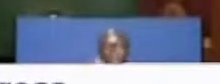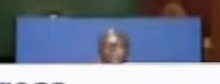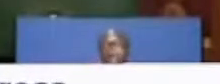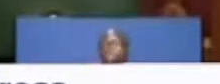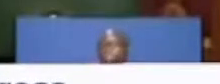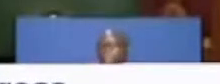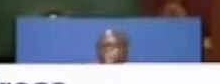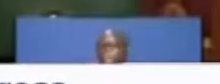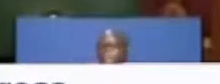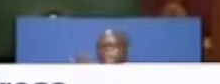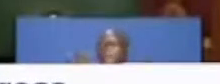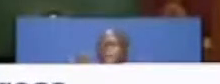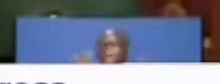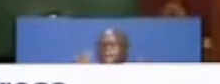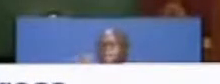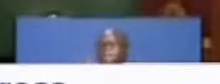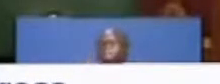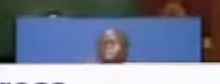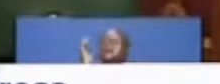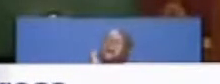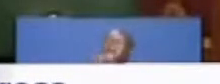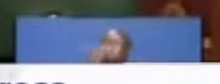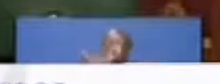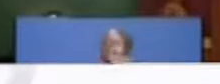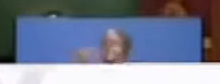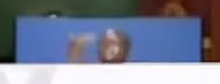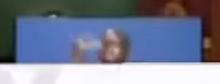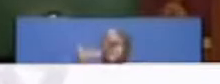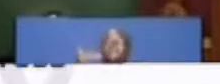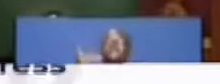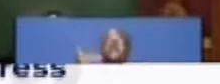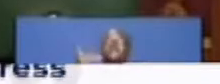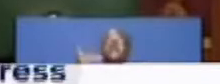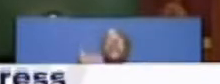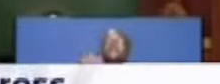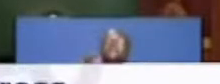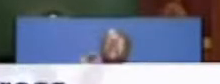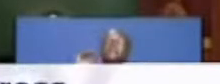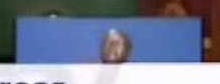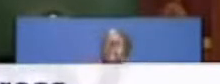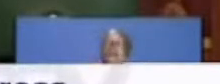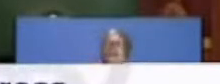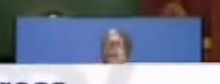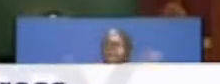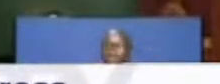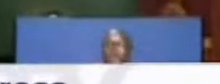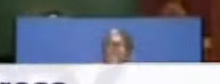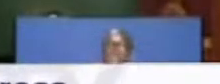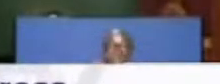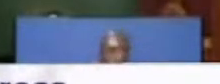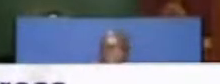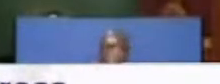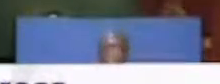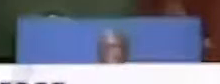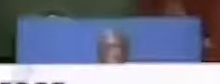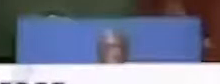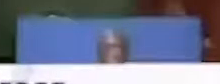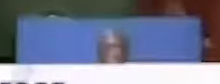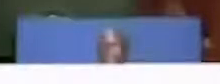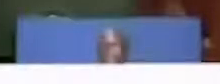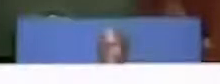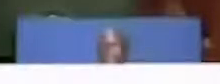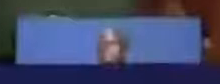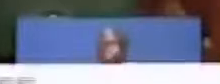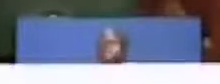The upgraded hospitals are the Kenyatta University Teaching Referral Research Hospital and its